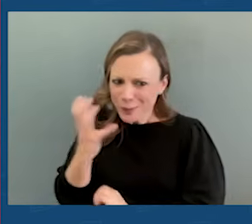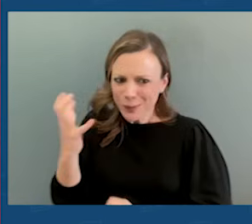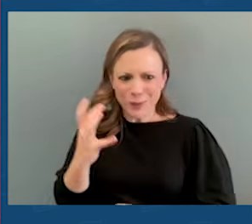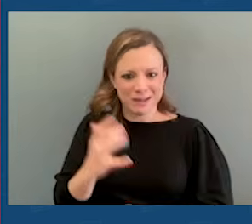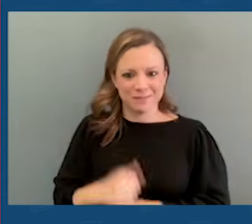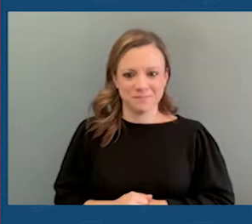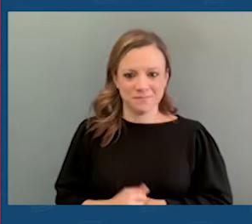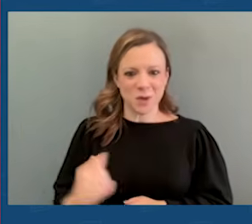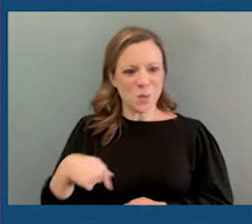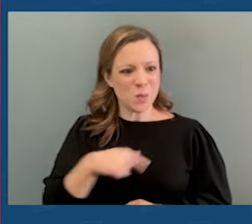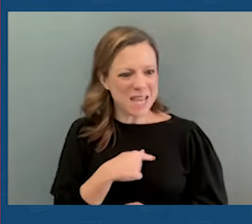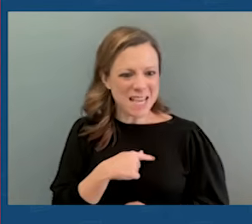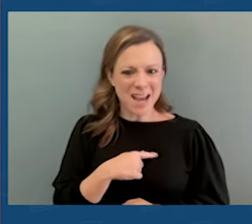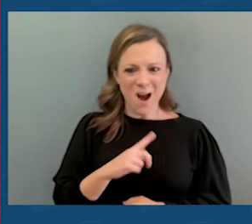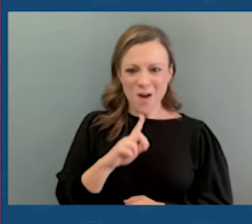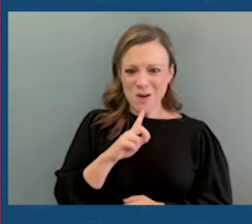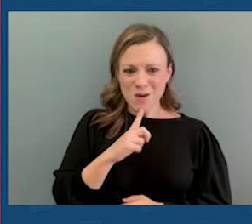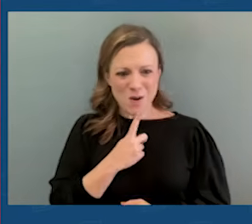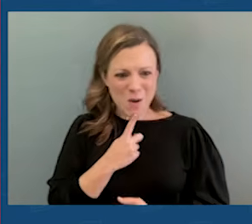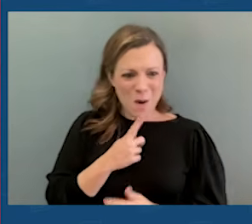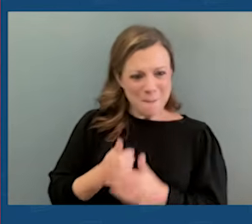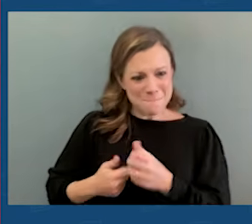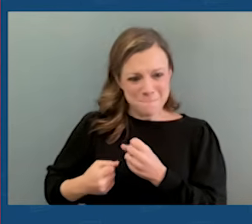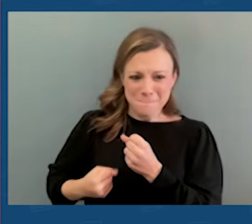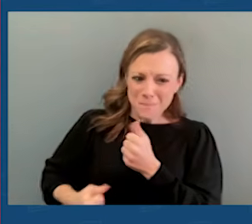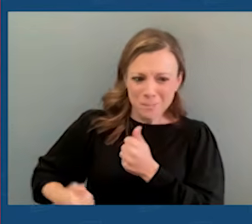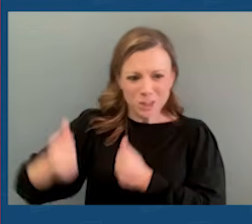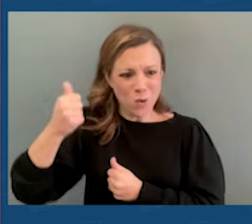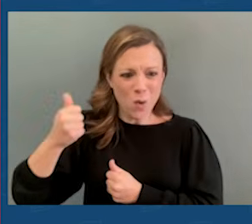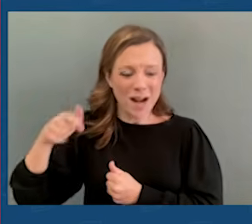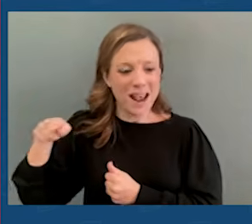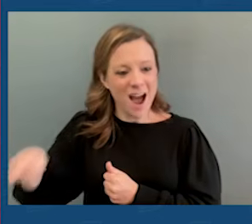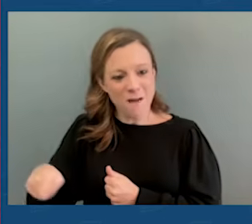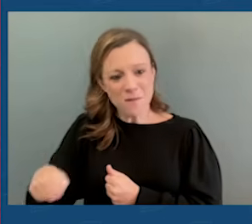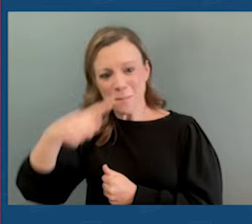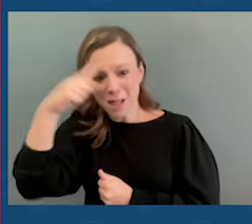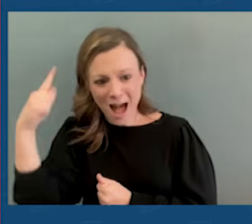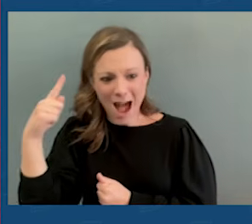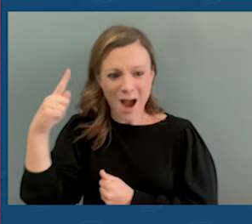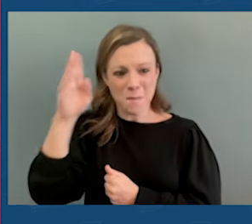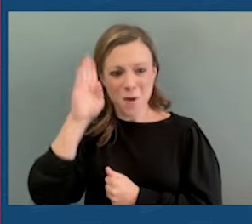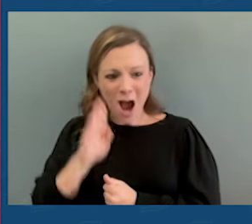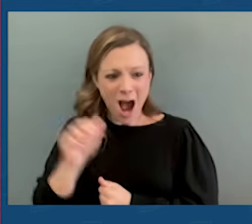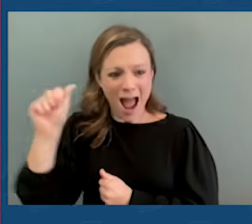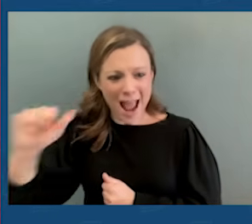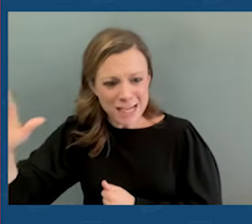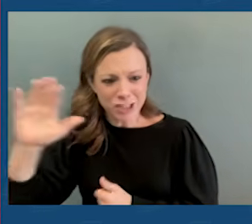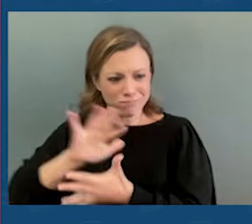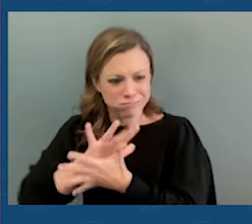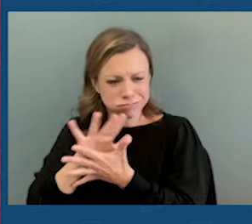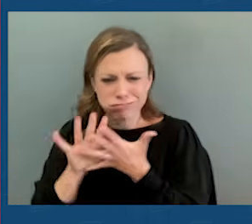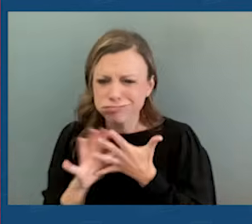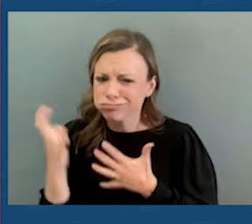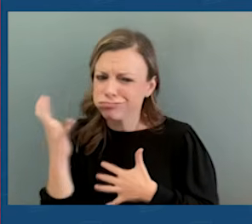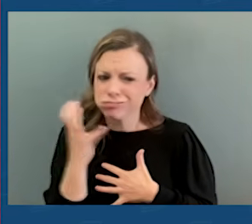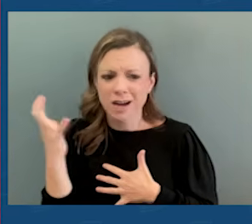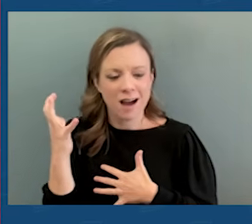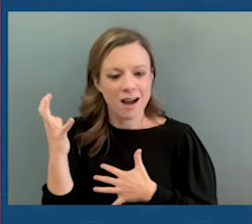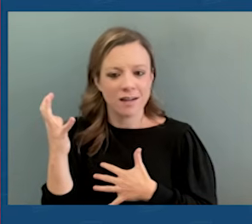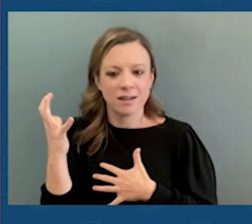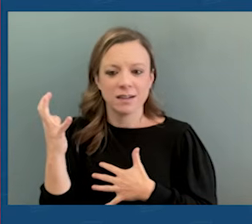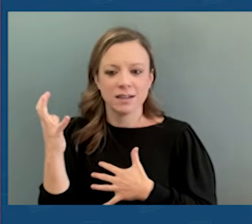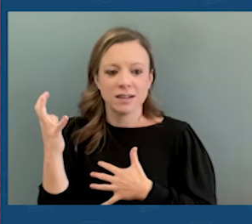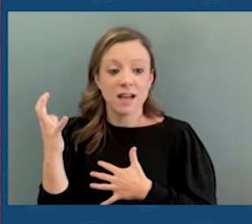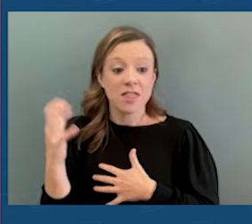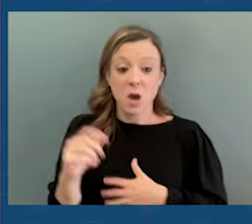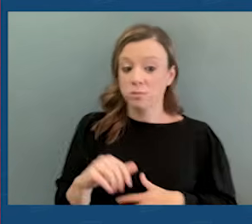a supermajority of Black, white, Asian, brown, and there was not a dry eye, be clear